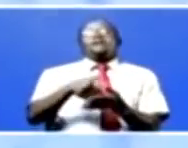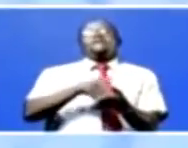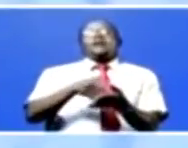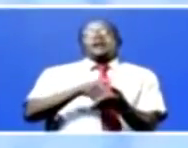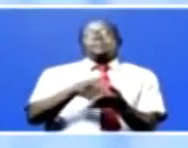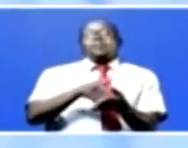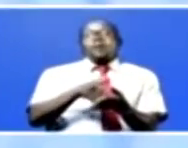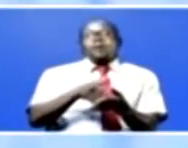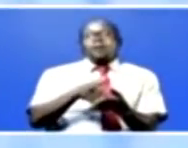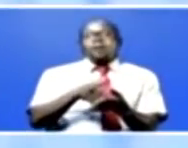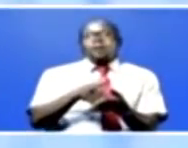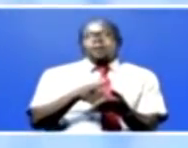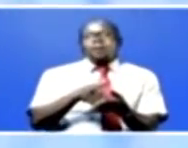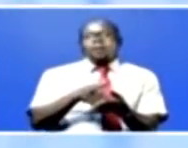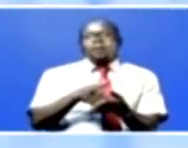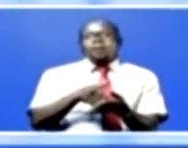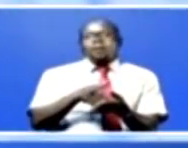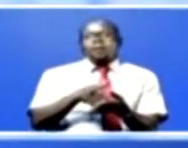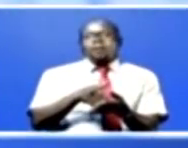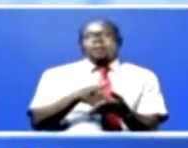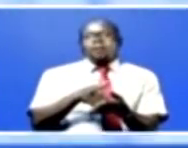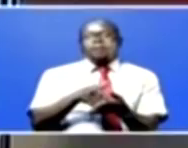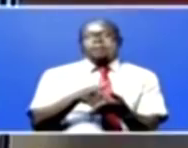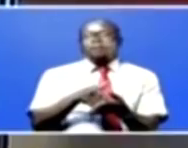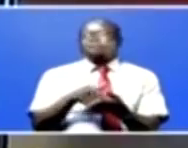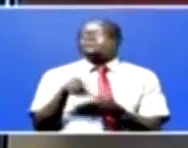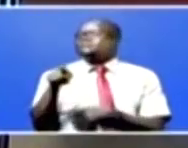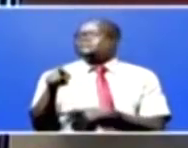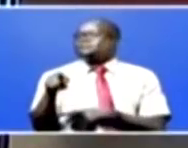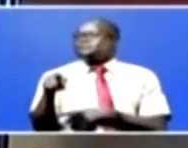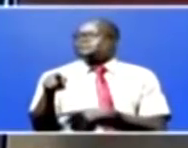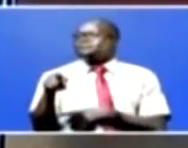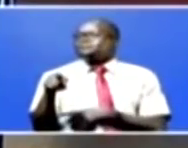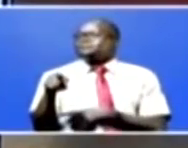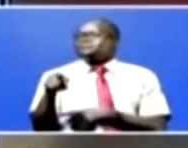situation, what do you result do you want?